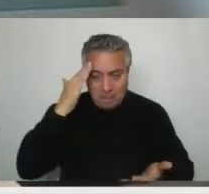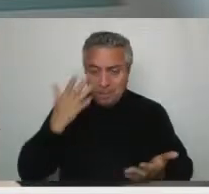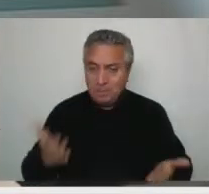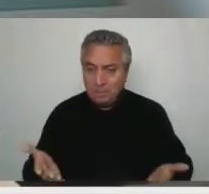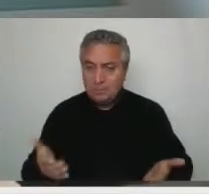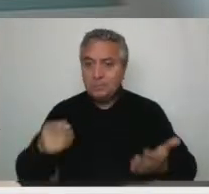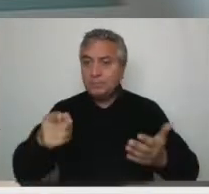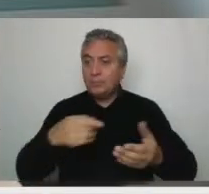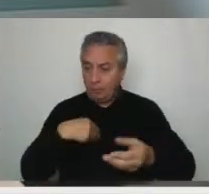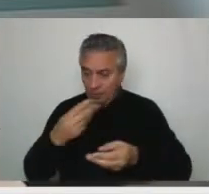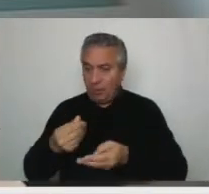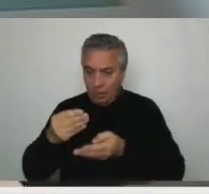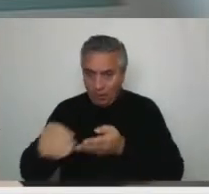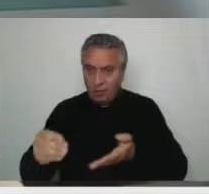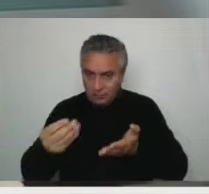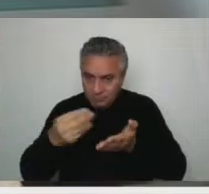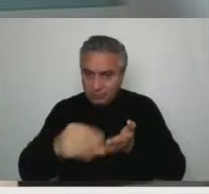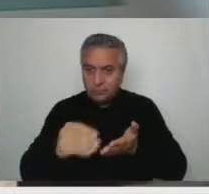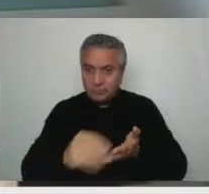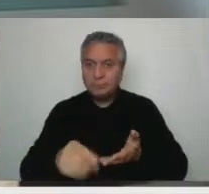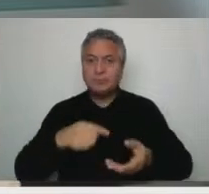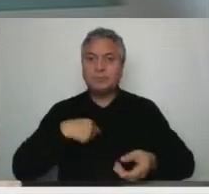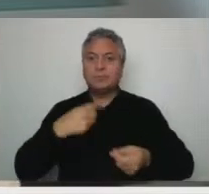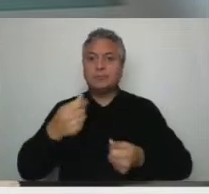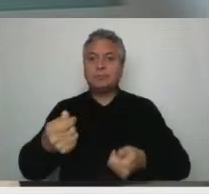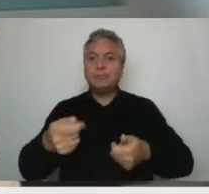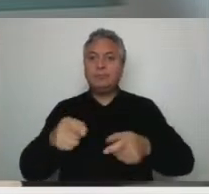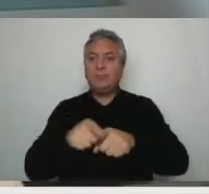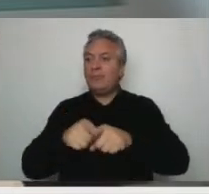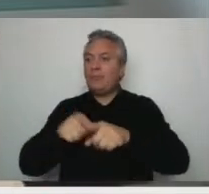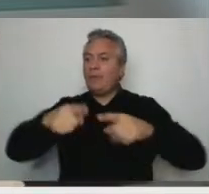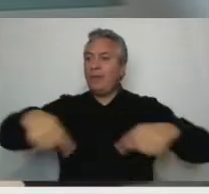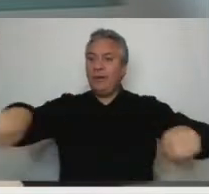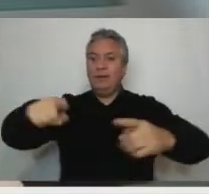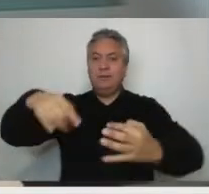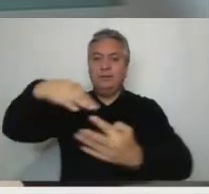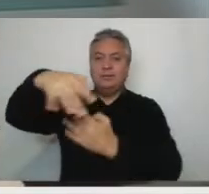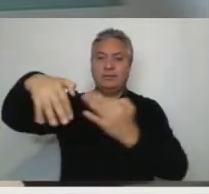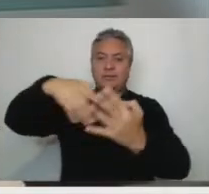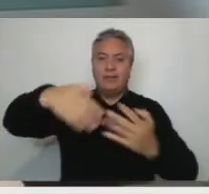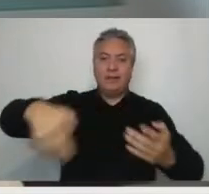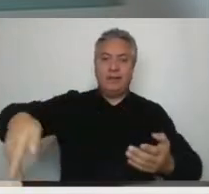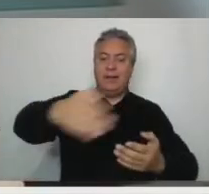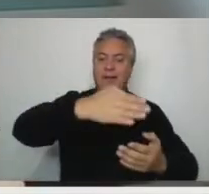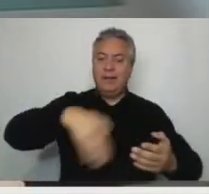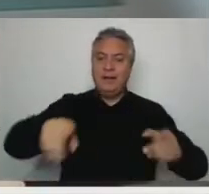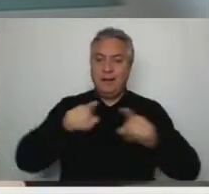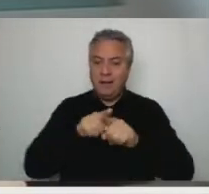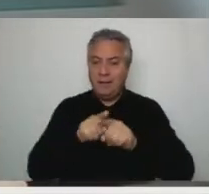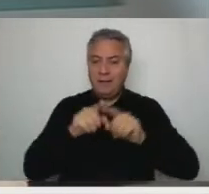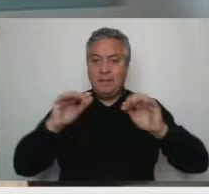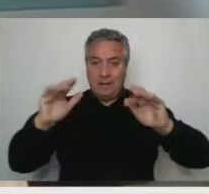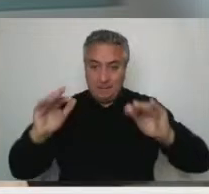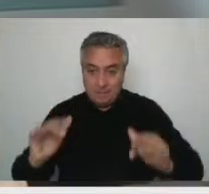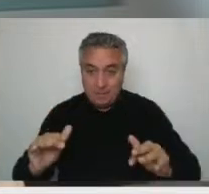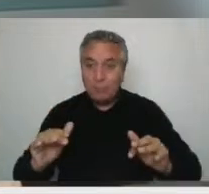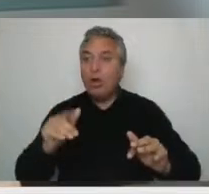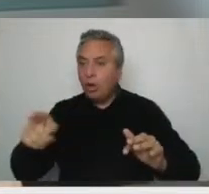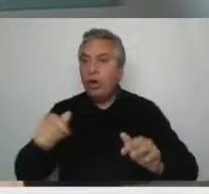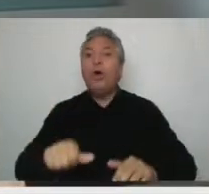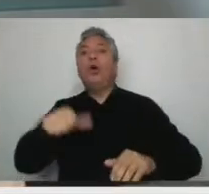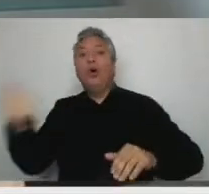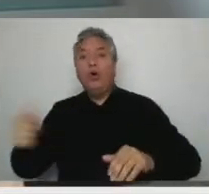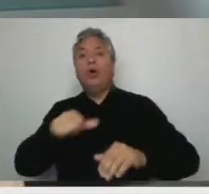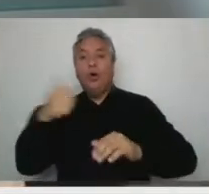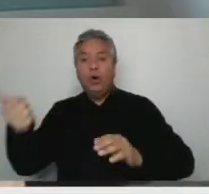on society, and it will have other benefits. To give you one example, if